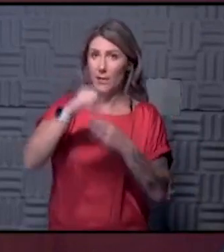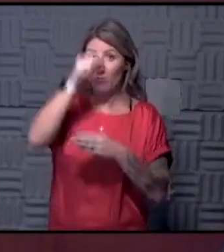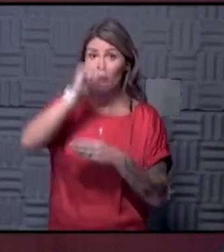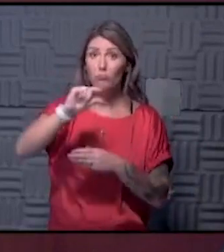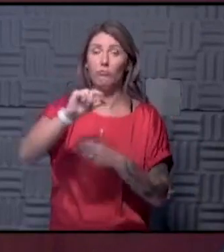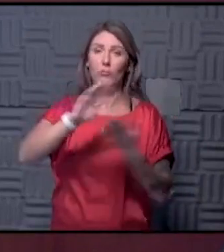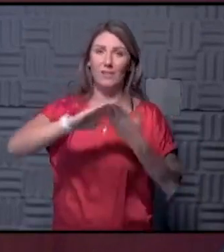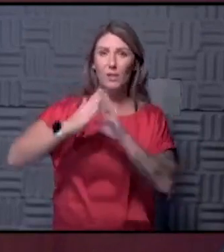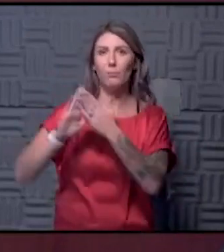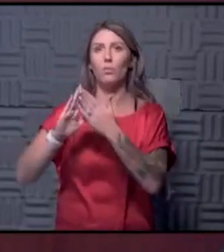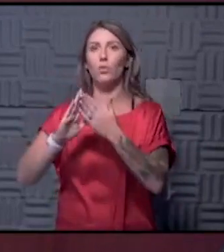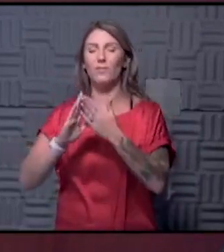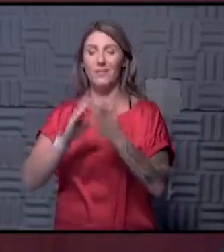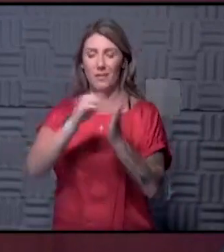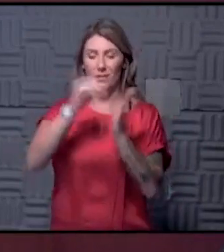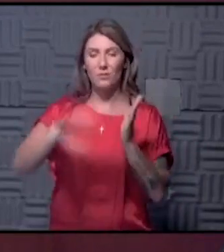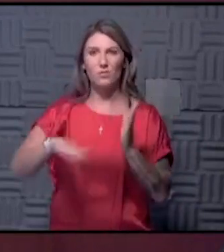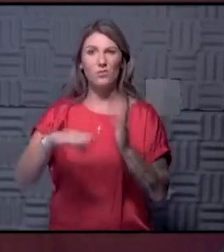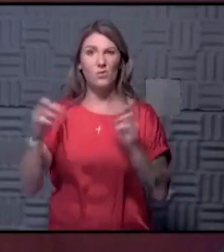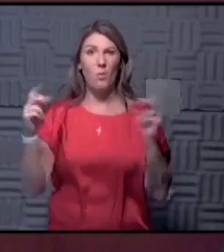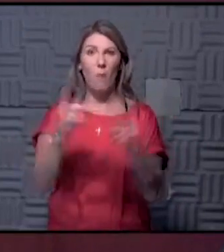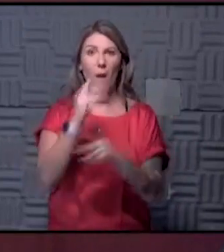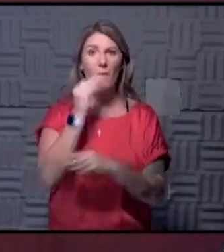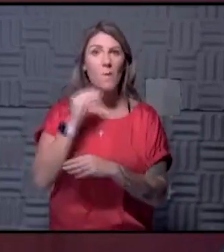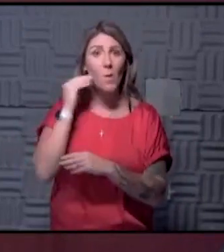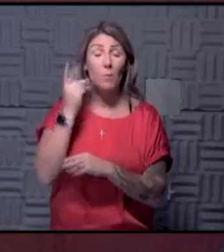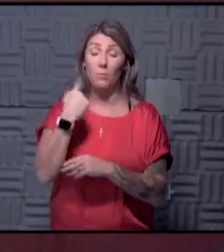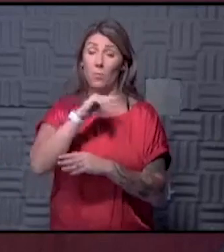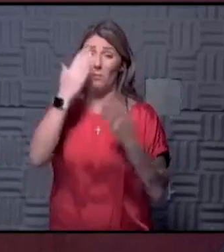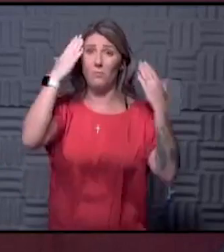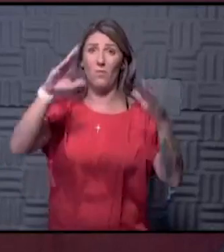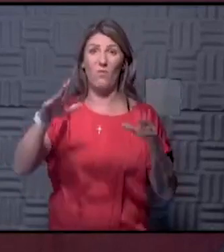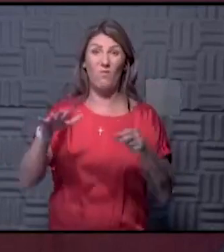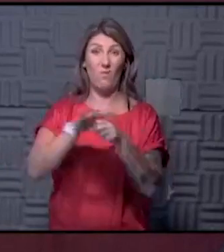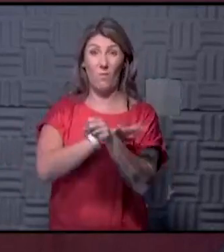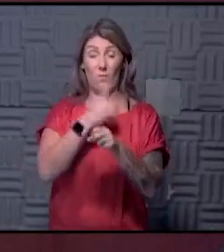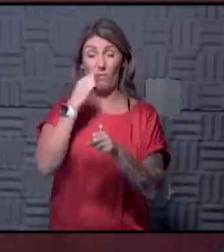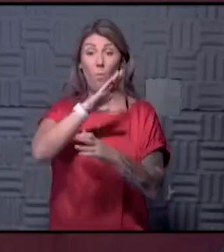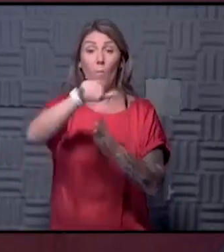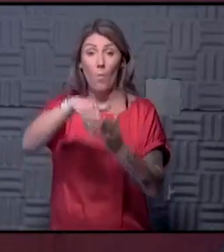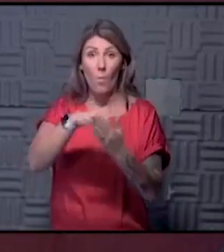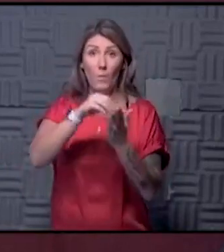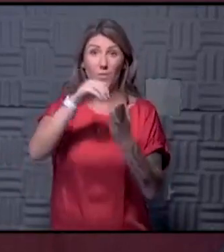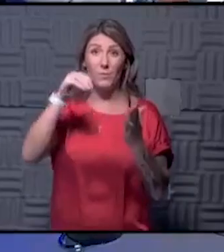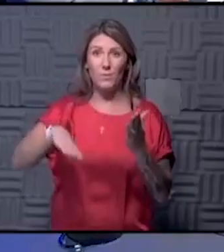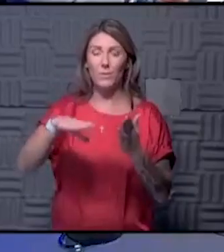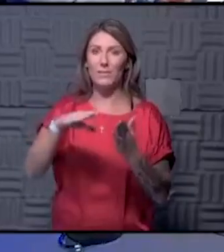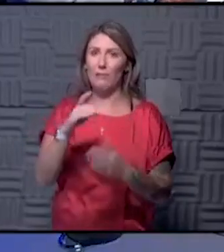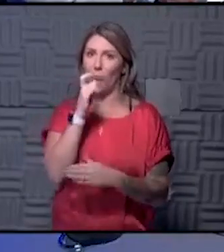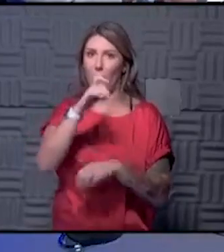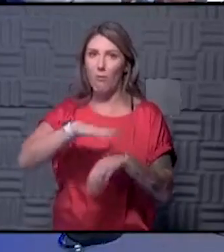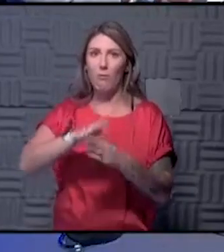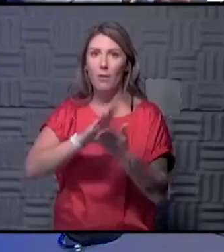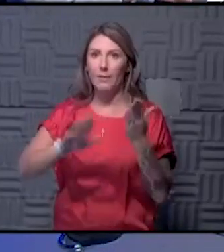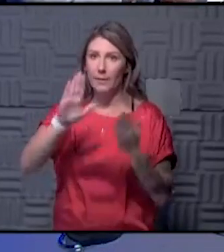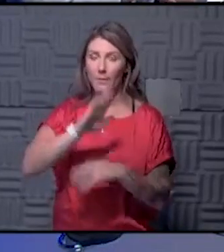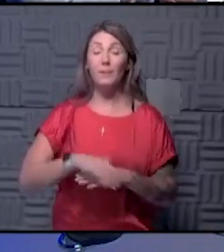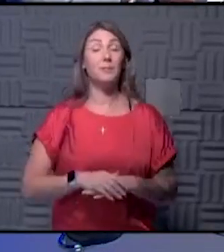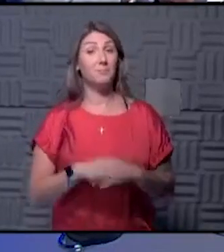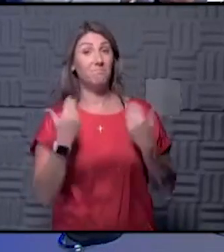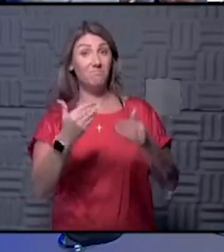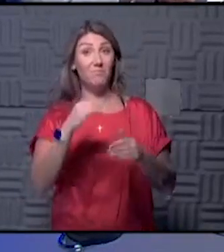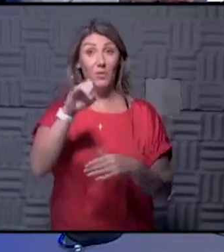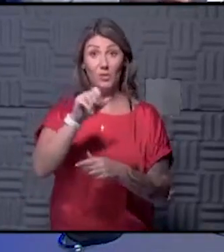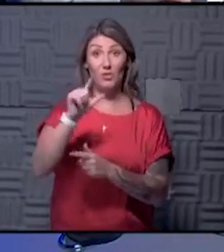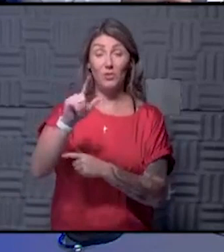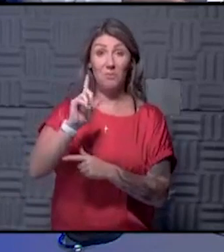those students are headed home. I think we don't know entirely what's happening for all the students that are off campus. Yeah. Well, there you go. All right,